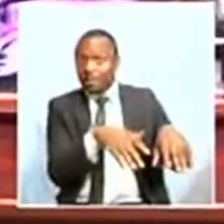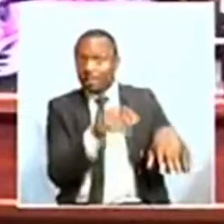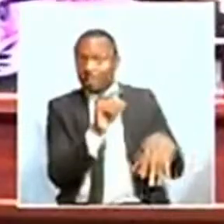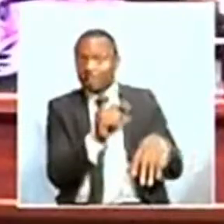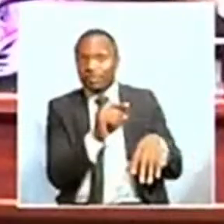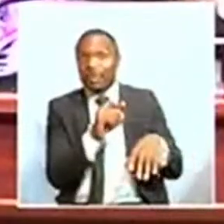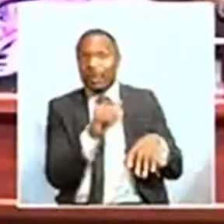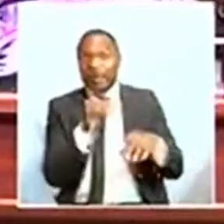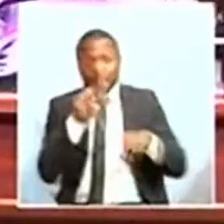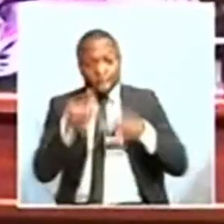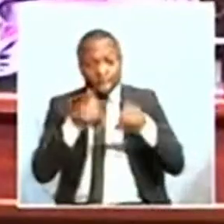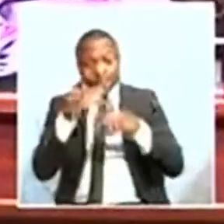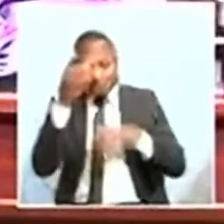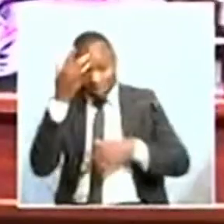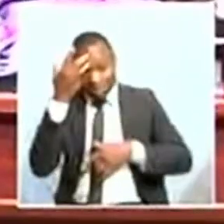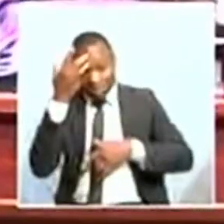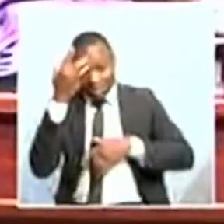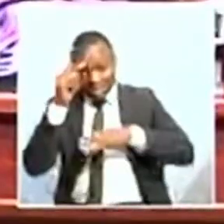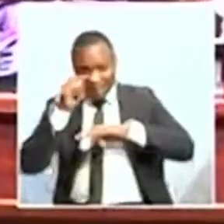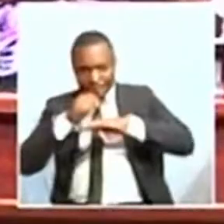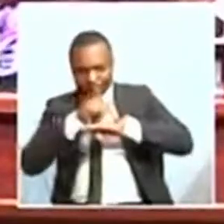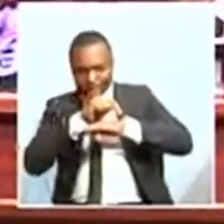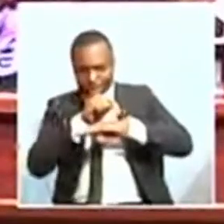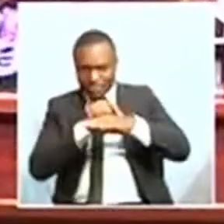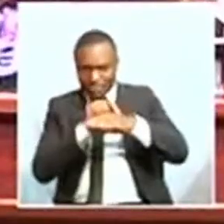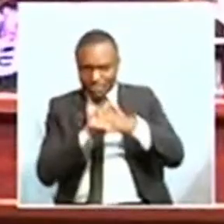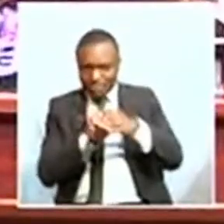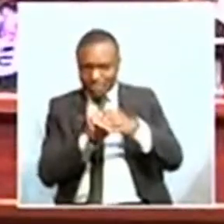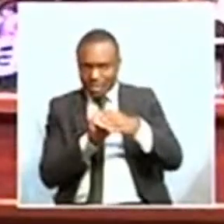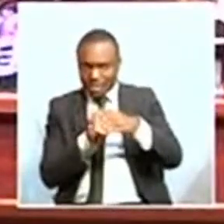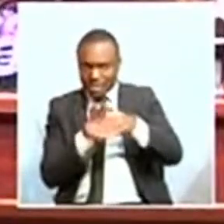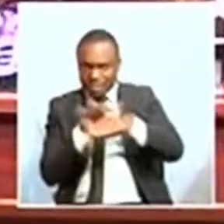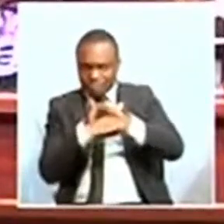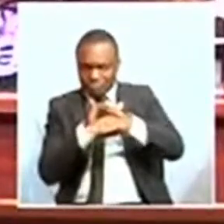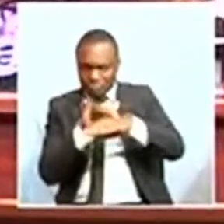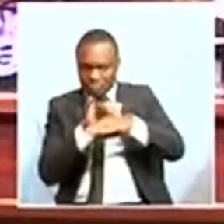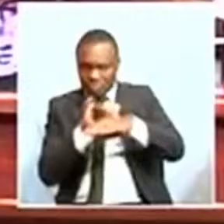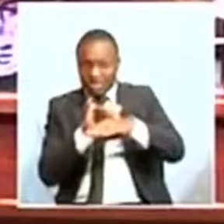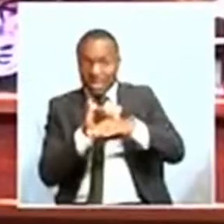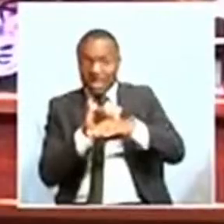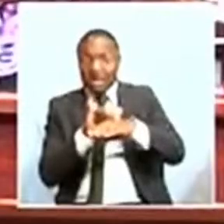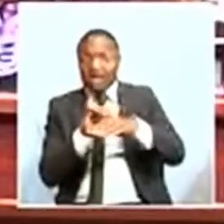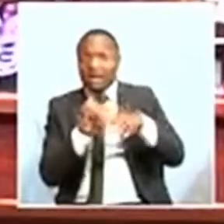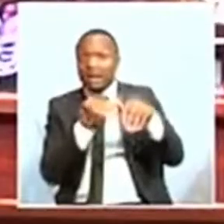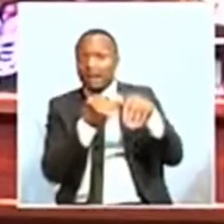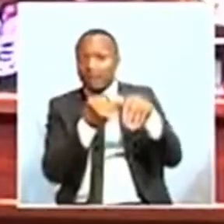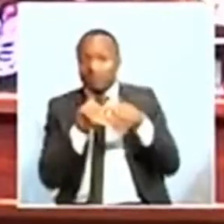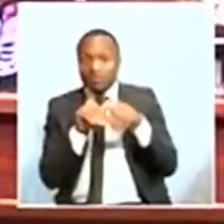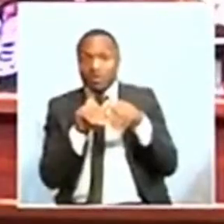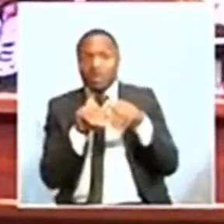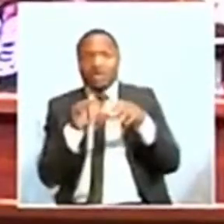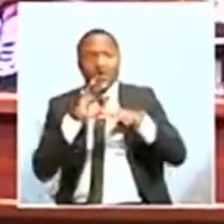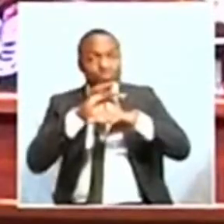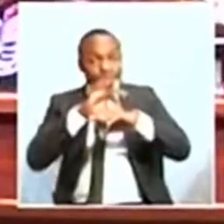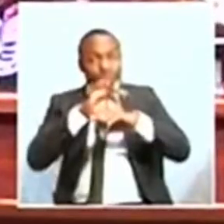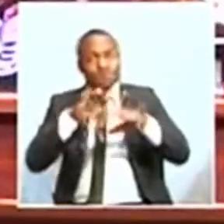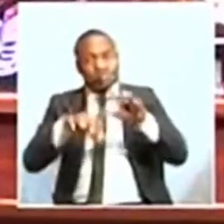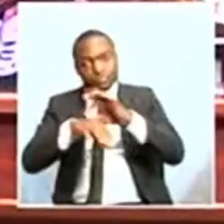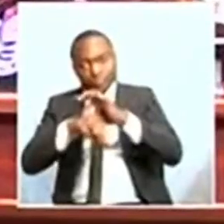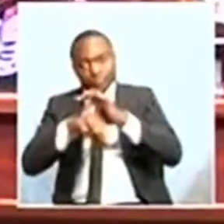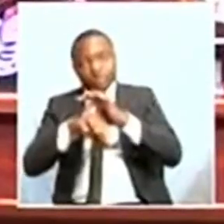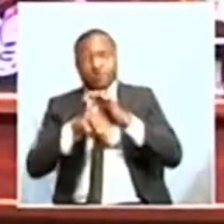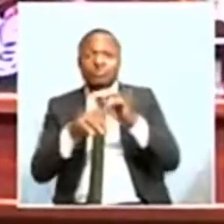Mpox, such as rash, sores. Avoid skin-to-skin contact, especially if you